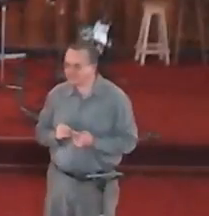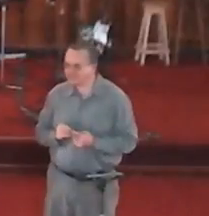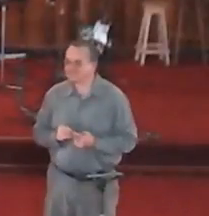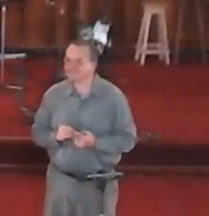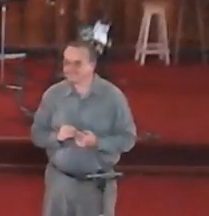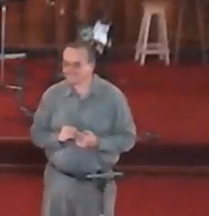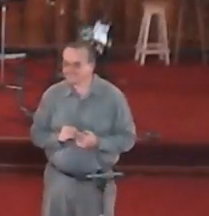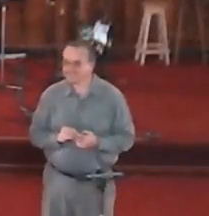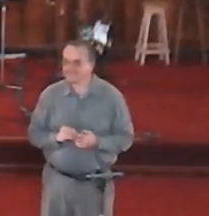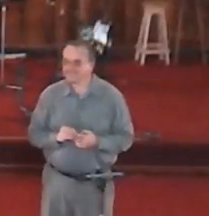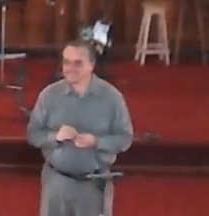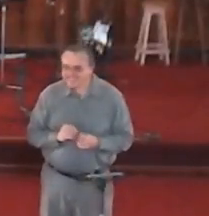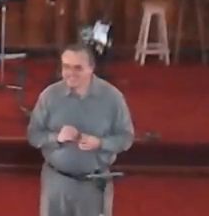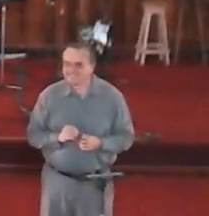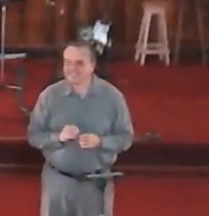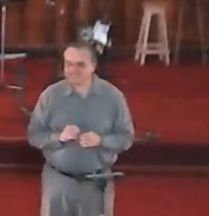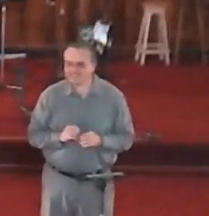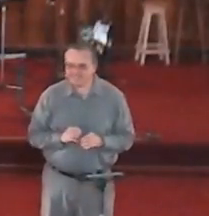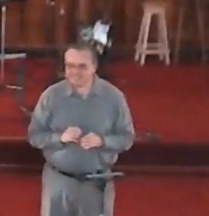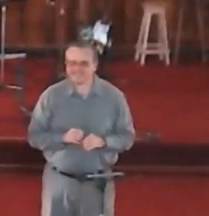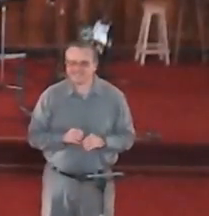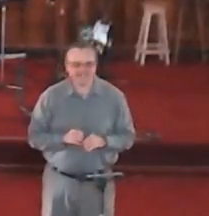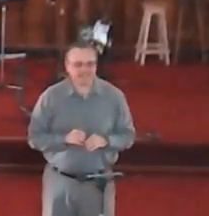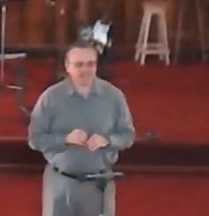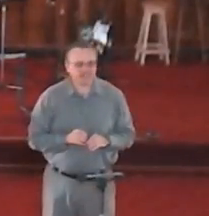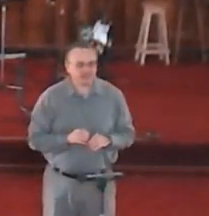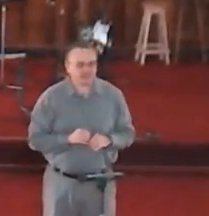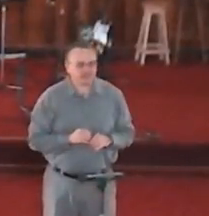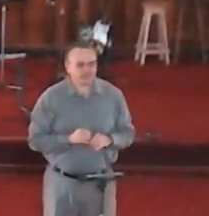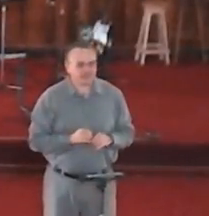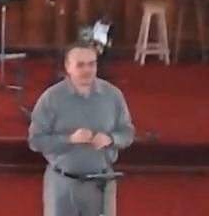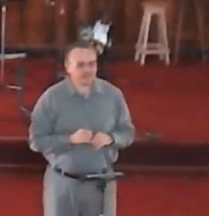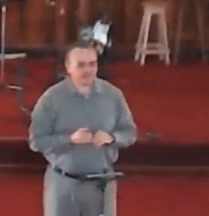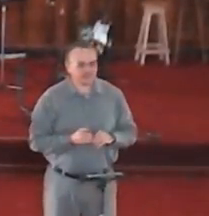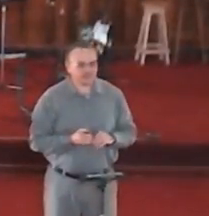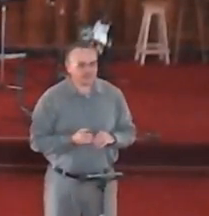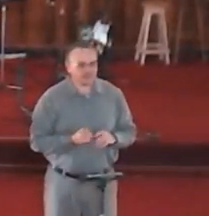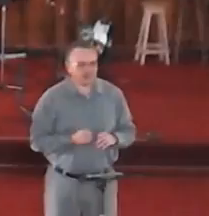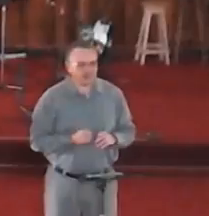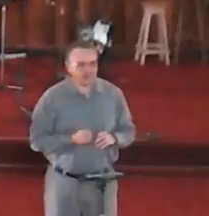Desconcertado. He would feel alarmed. Rechazado. Rejected.